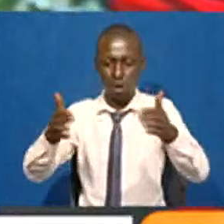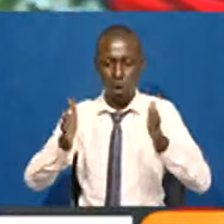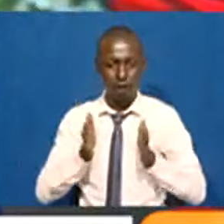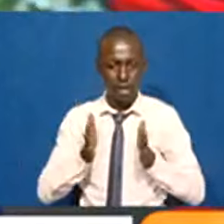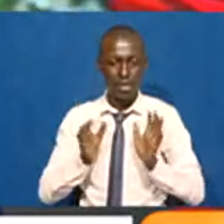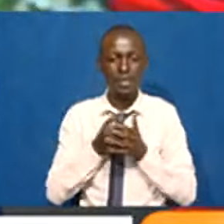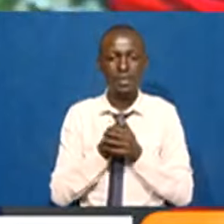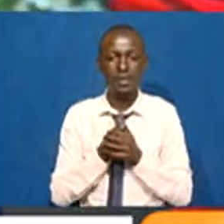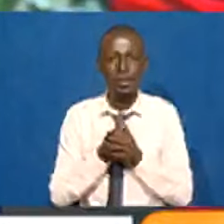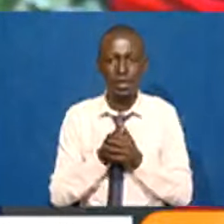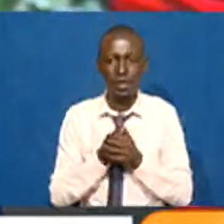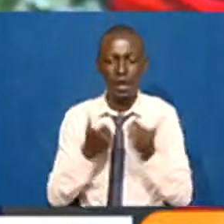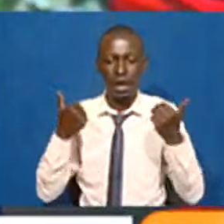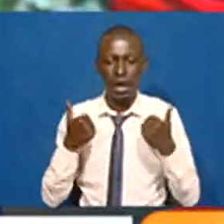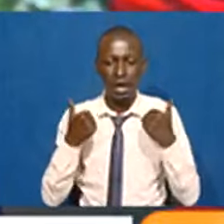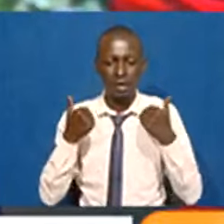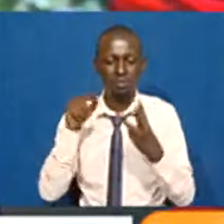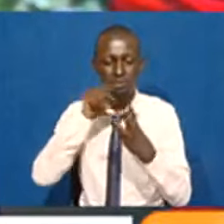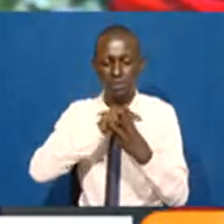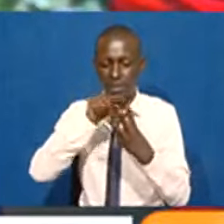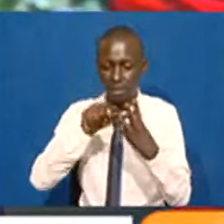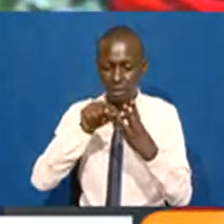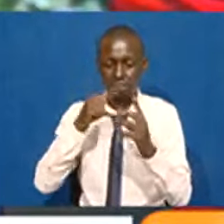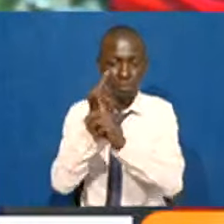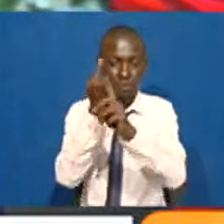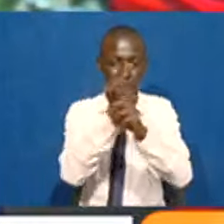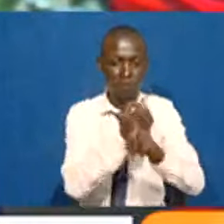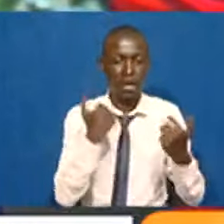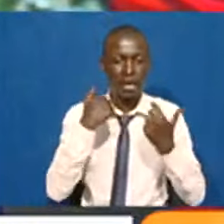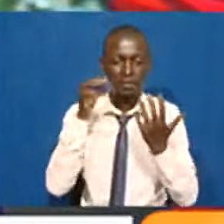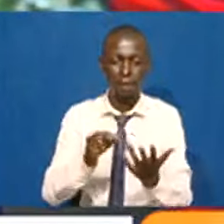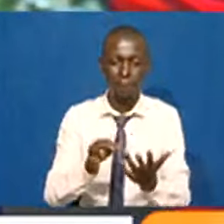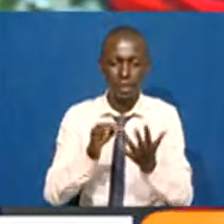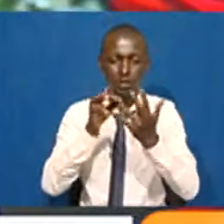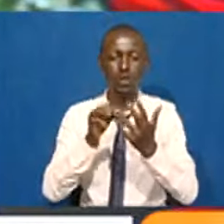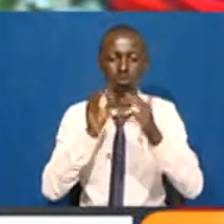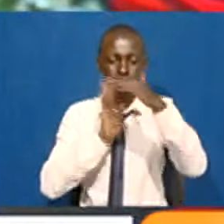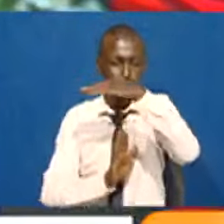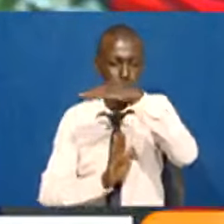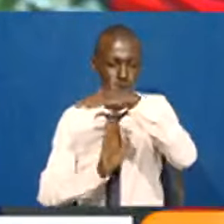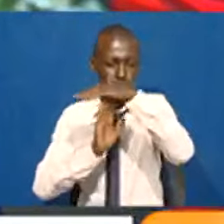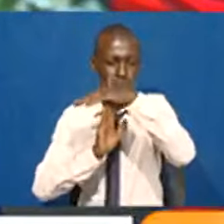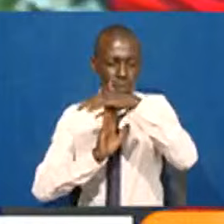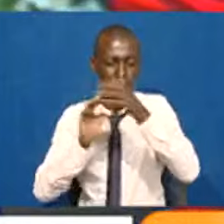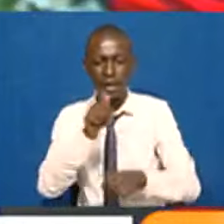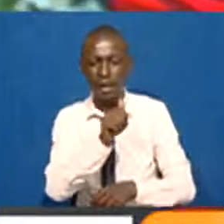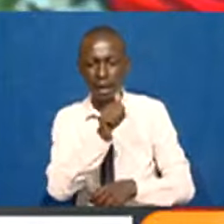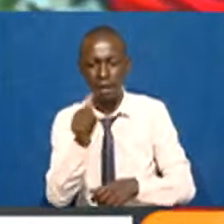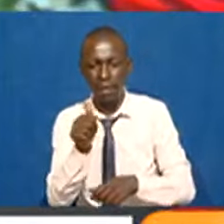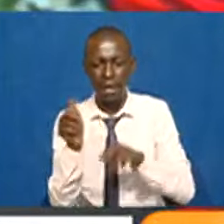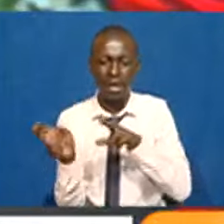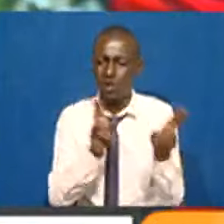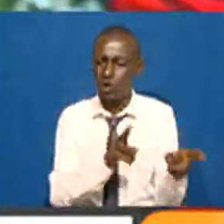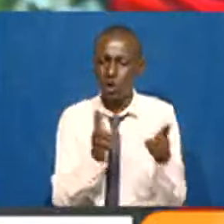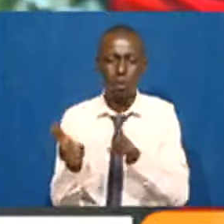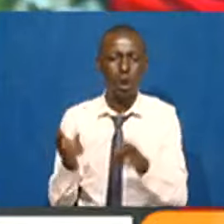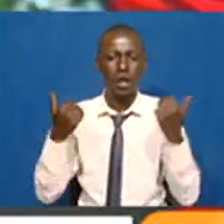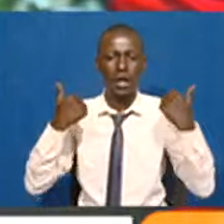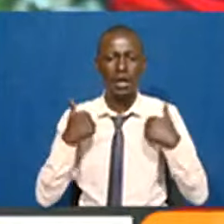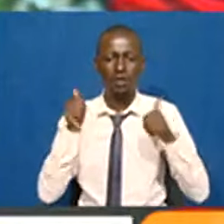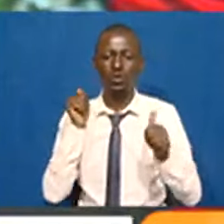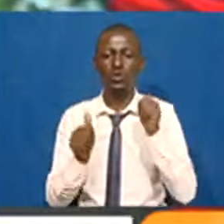the coffin, three types of coffins. Mm. That includes the special, that is the executive. We also have got the decent. Yeah. So whichever you